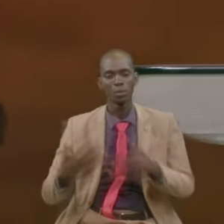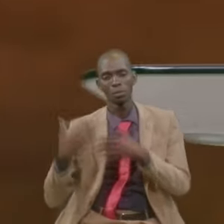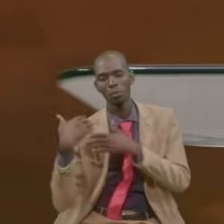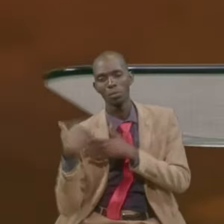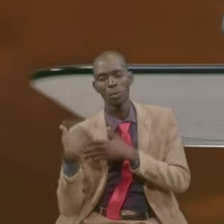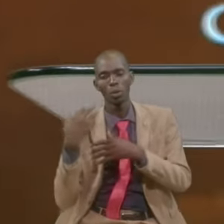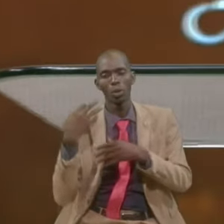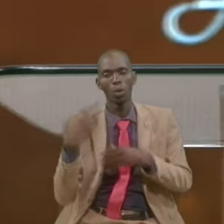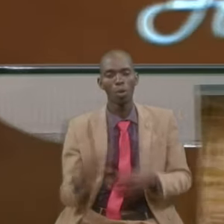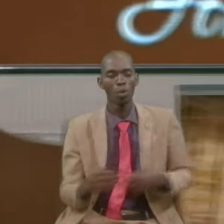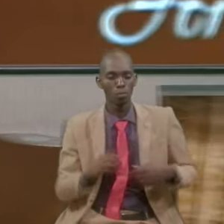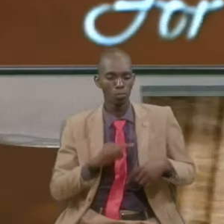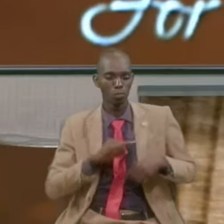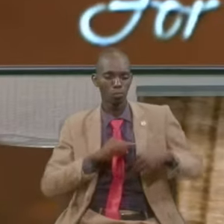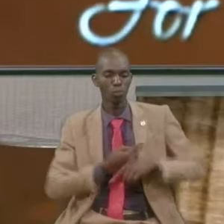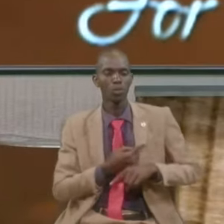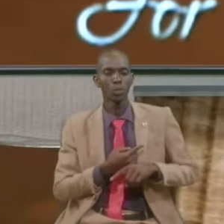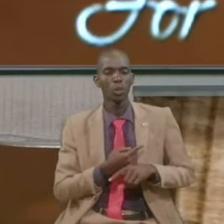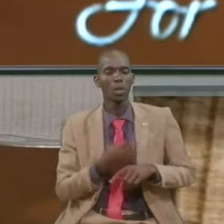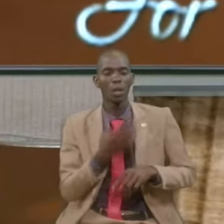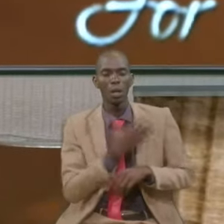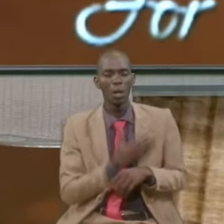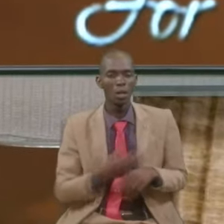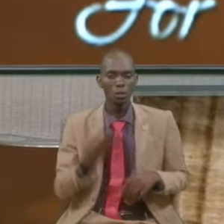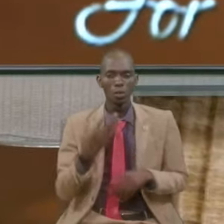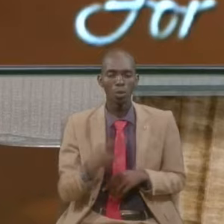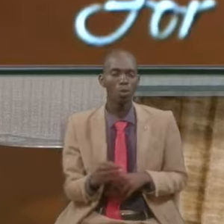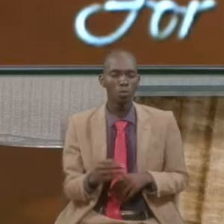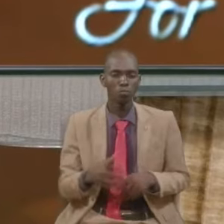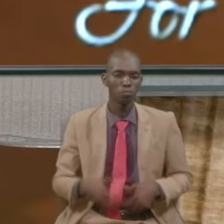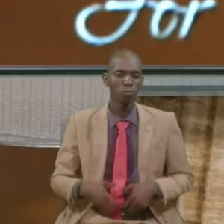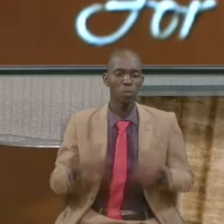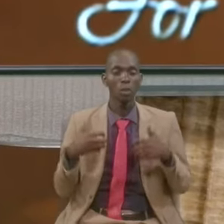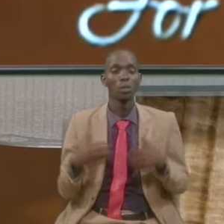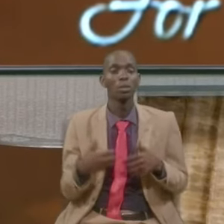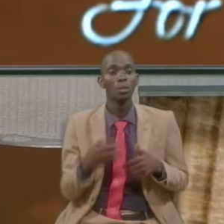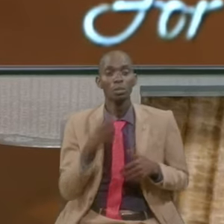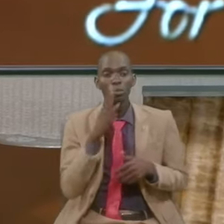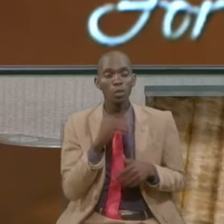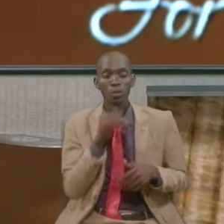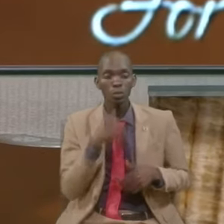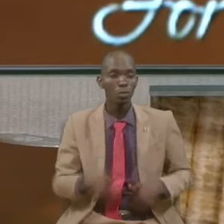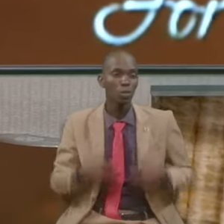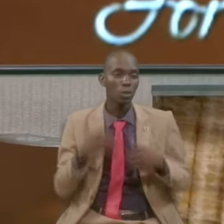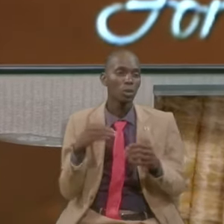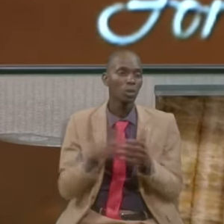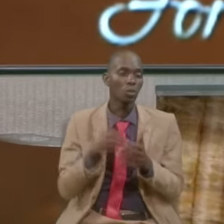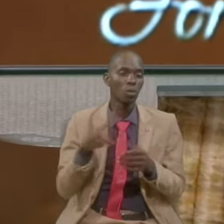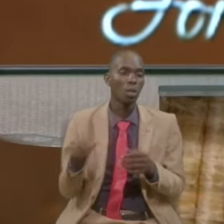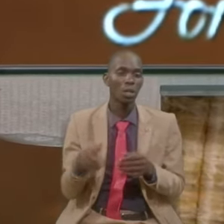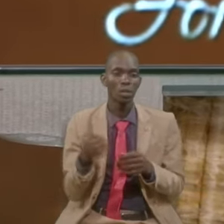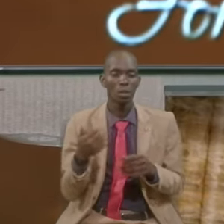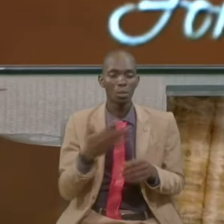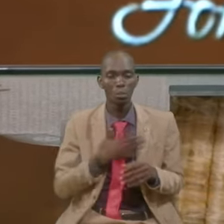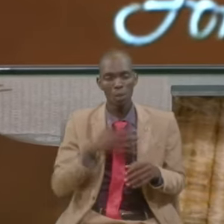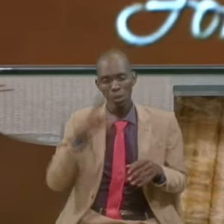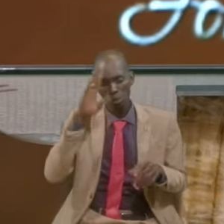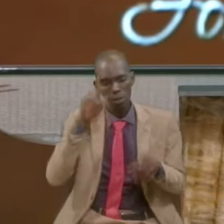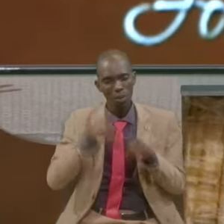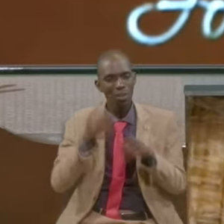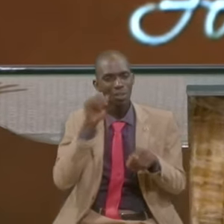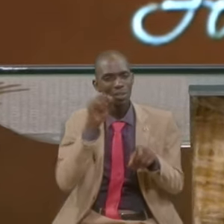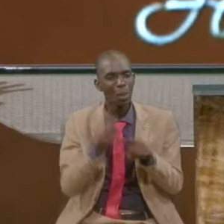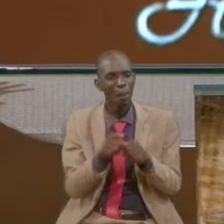says, grudge not one against another, brethren, lest ye